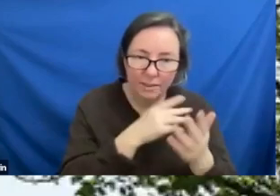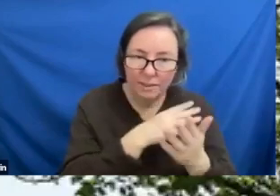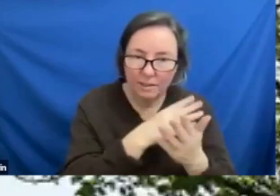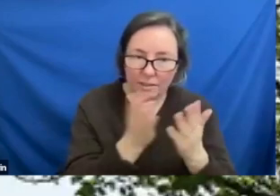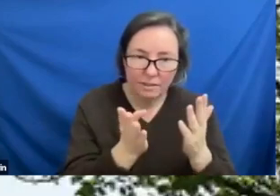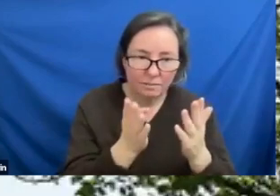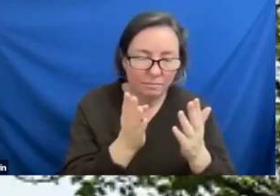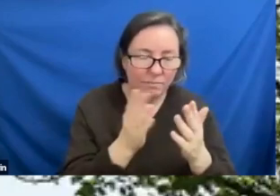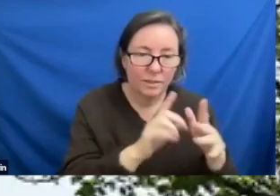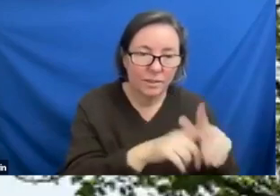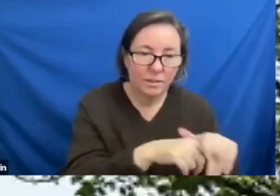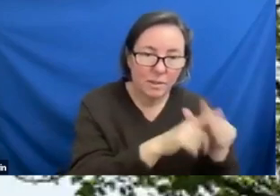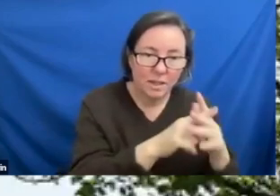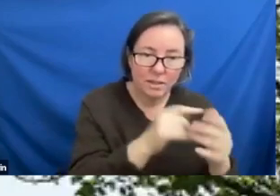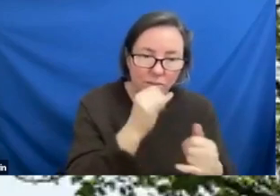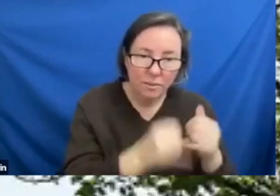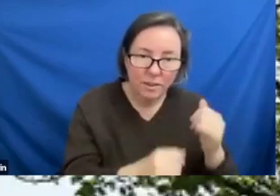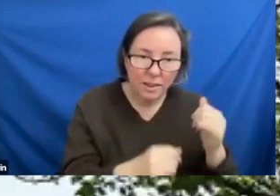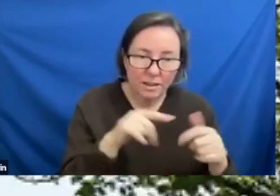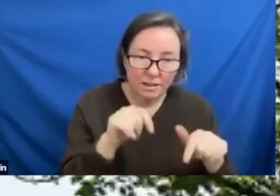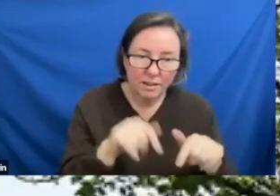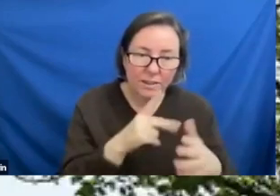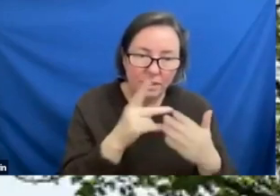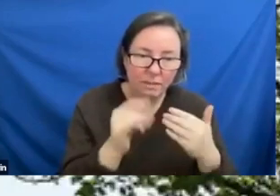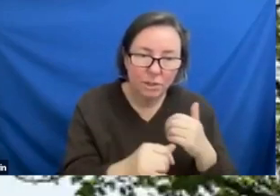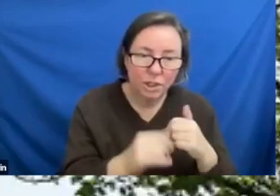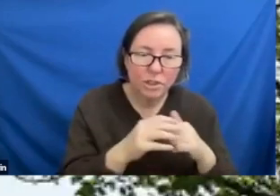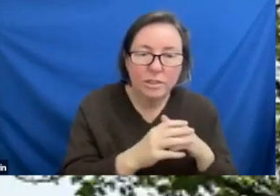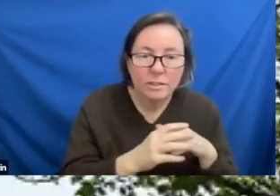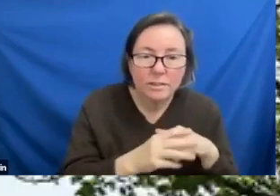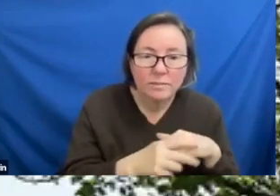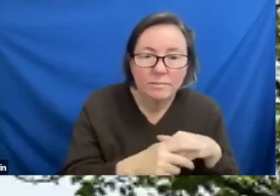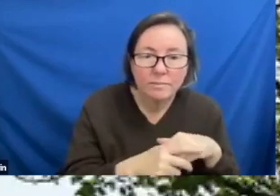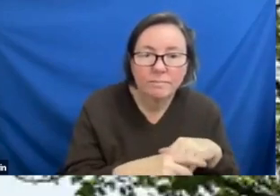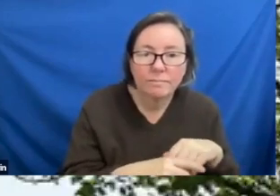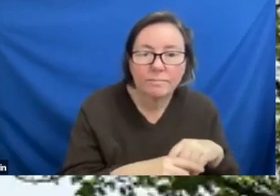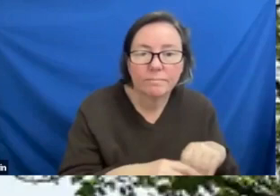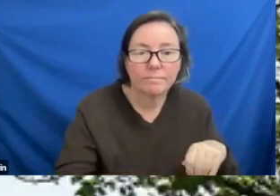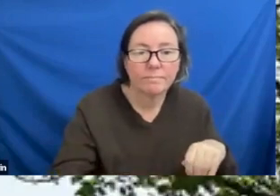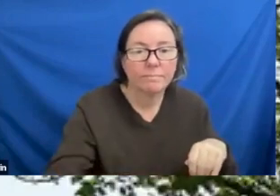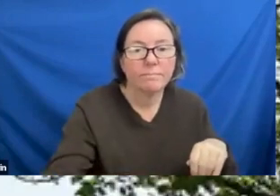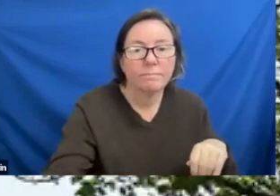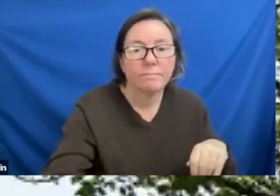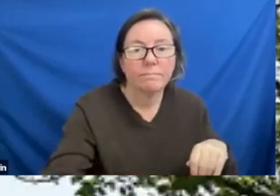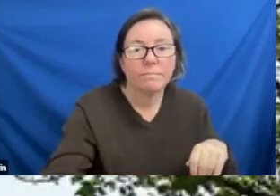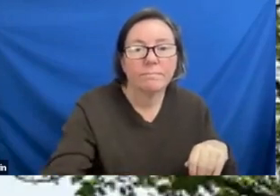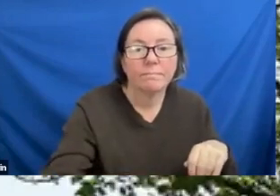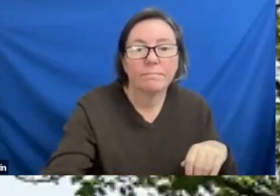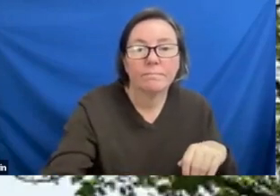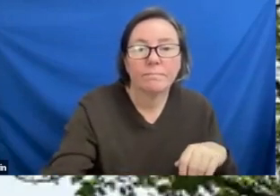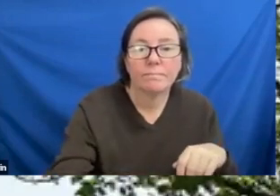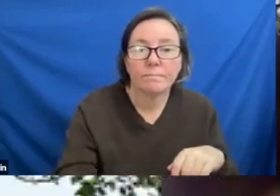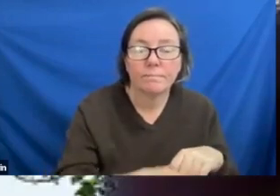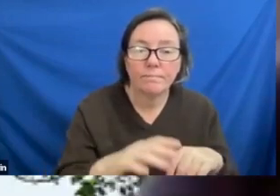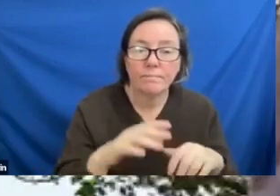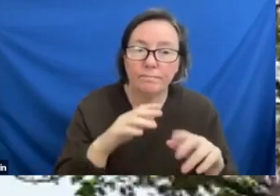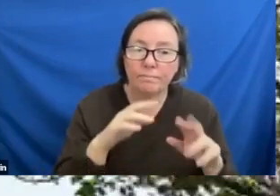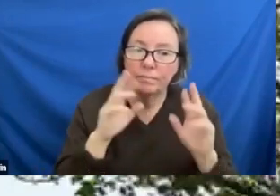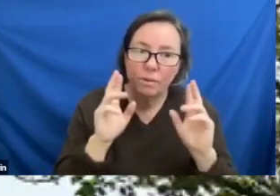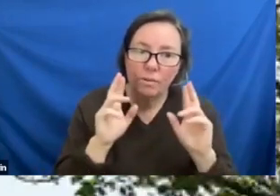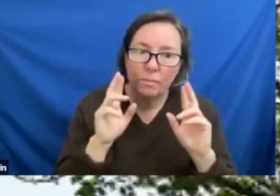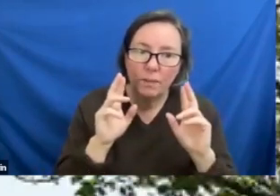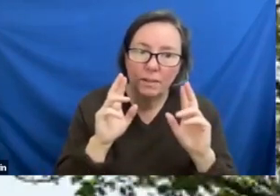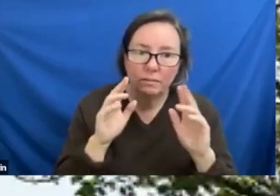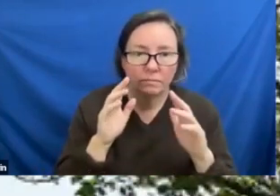from the beginning to the end, and really work to get this done. And really looking for the comments, this evening, and